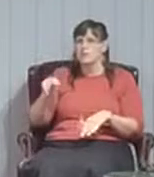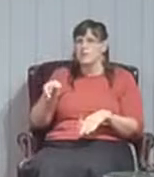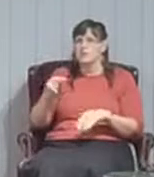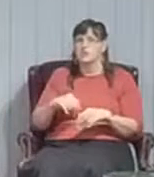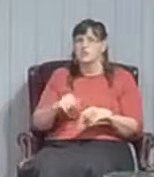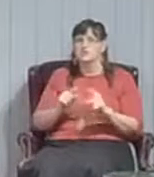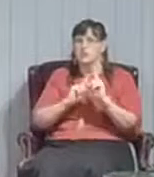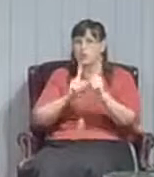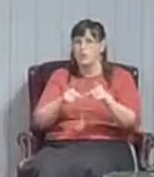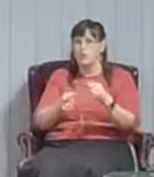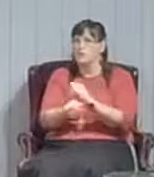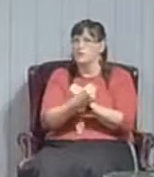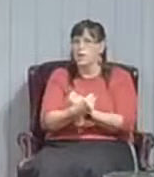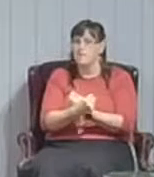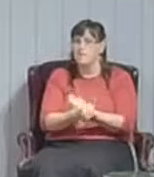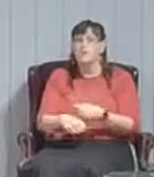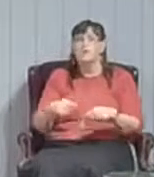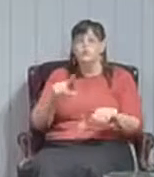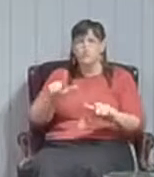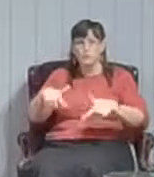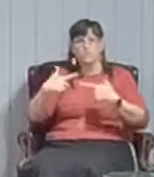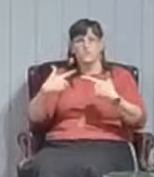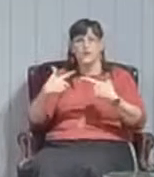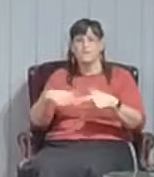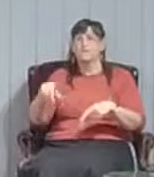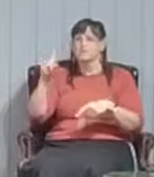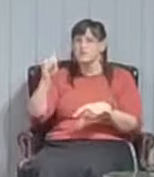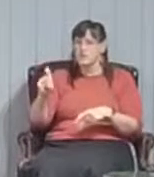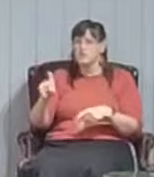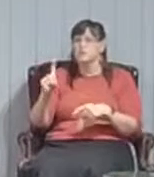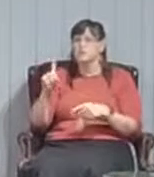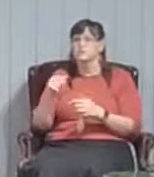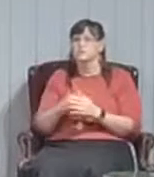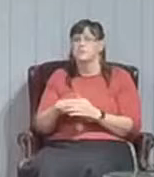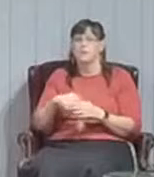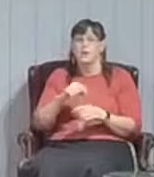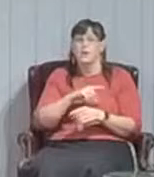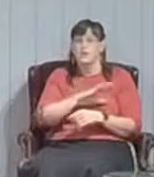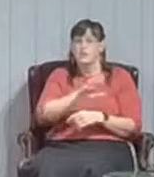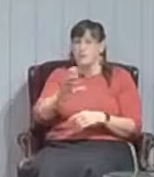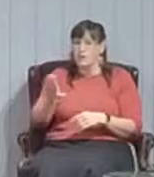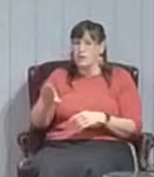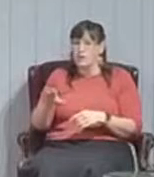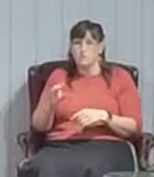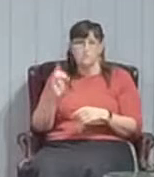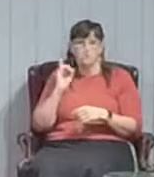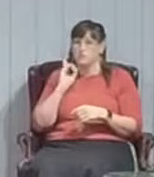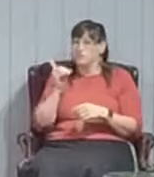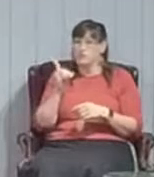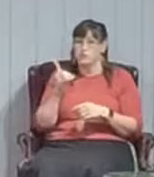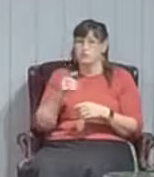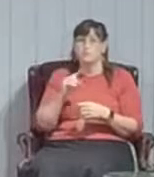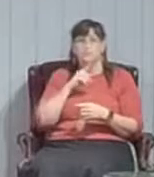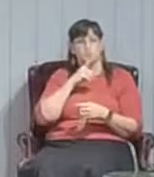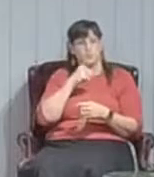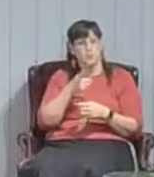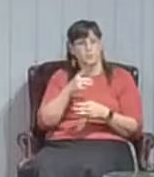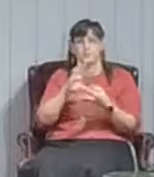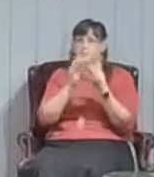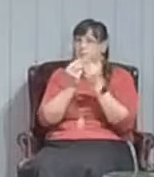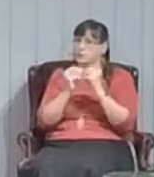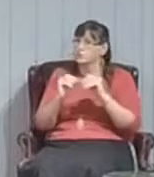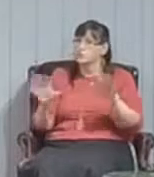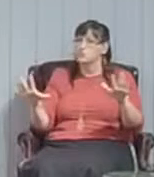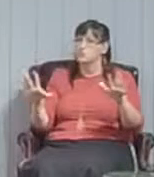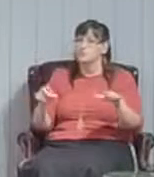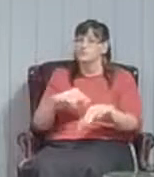you'll survive. And that's what you need. You need to do this. You need to do this. You need to do this. They wouldn't do it. And so they were destroyed. When Nebuchadnezzar took over